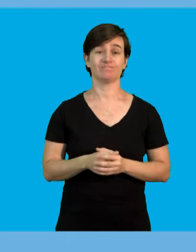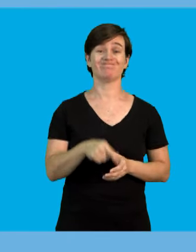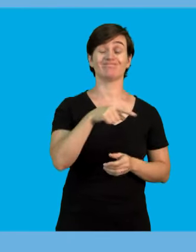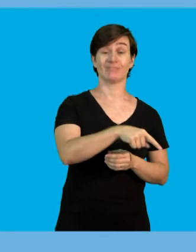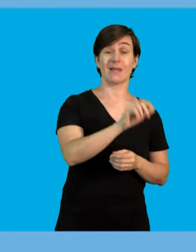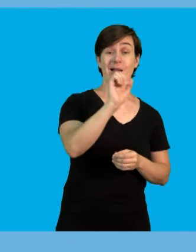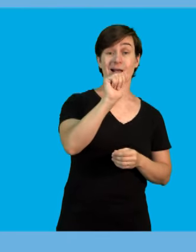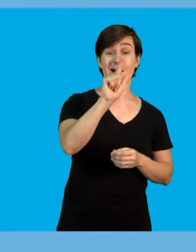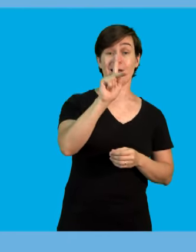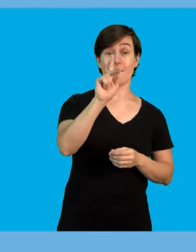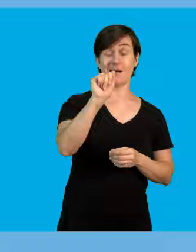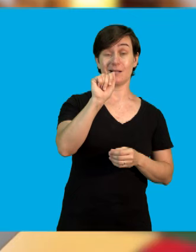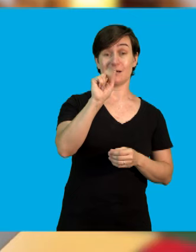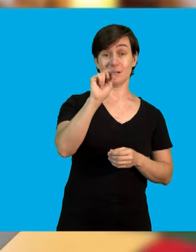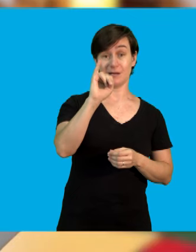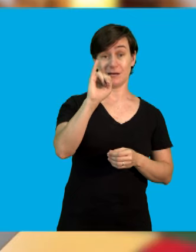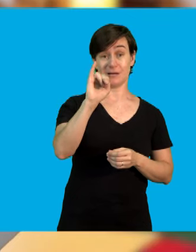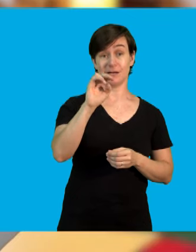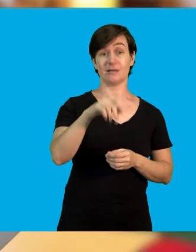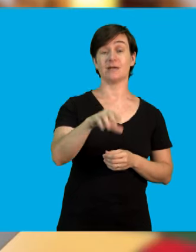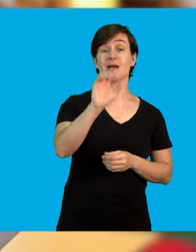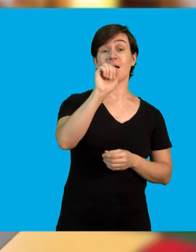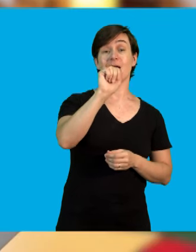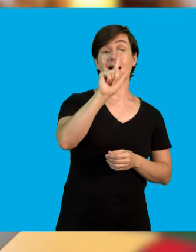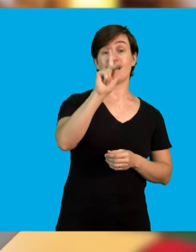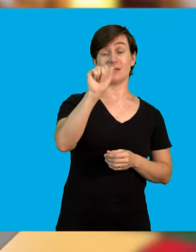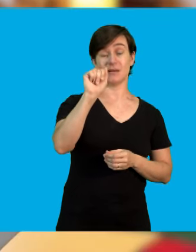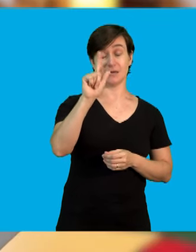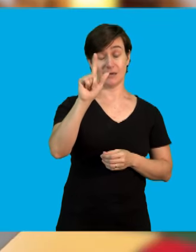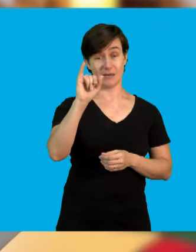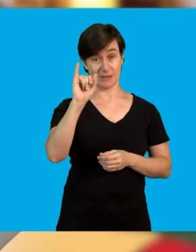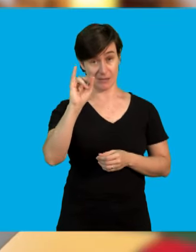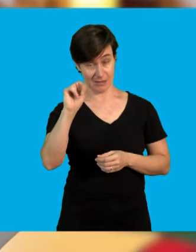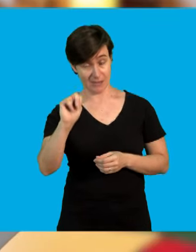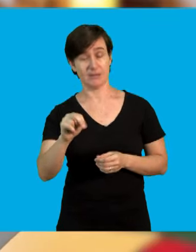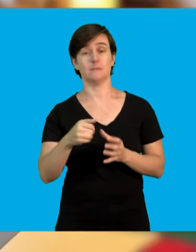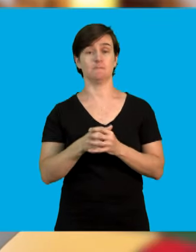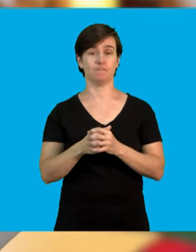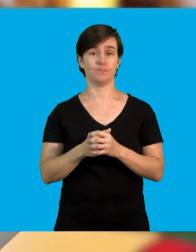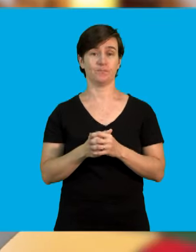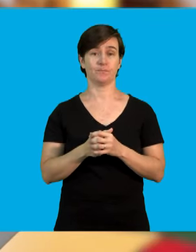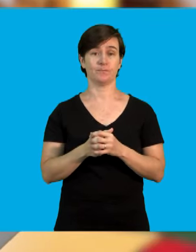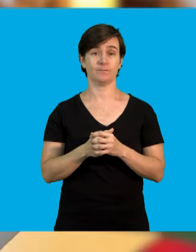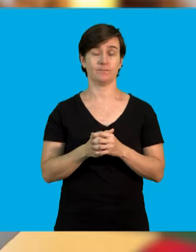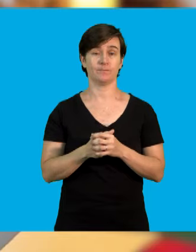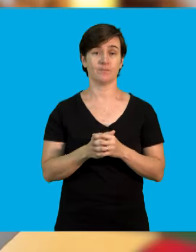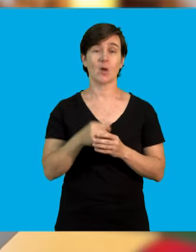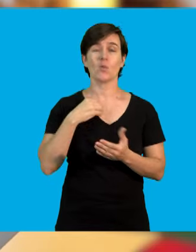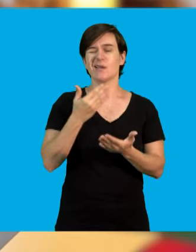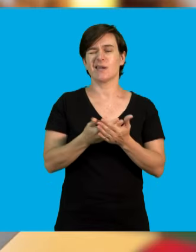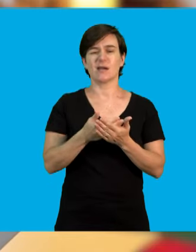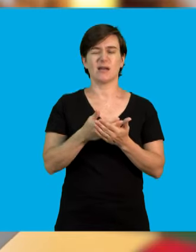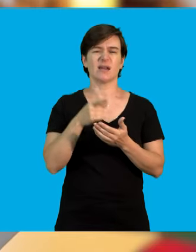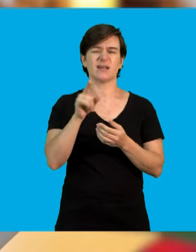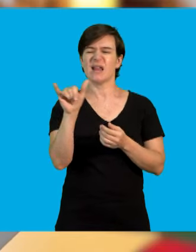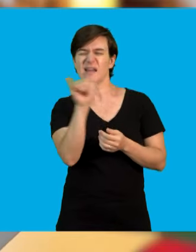called the alkali metals, and the group 2 elements, we know that they are called alkali earth metals. So we can either use any of those